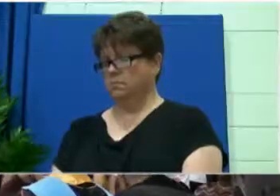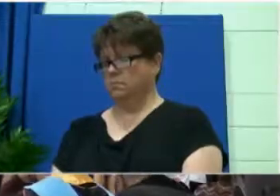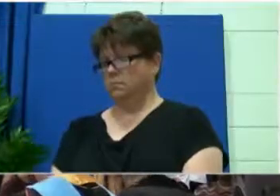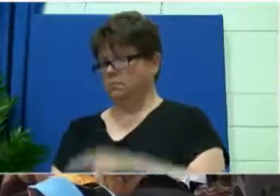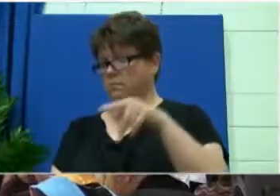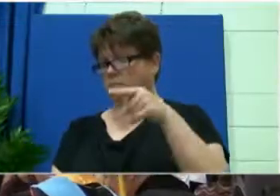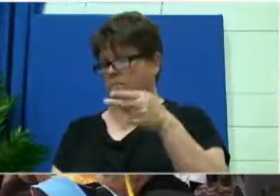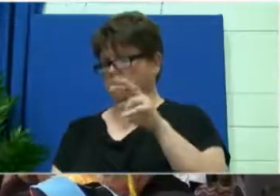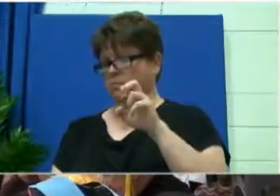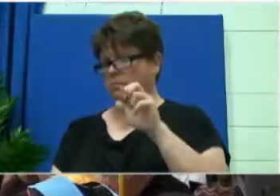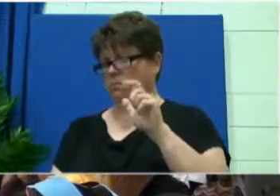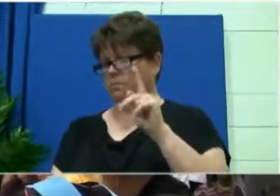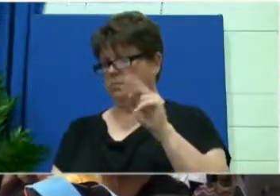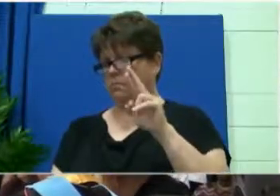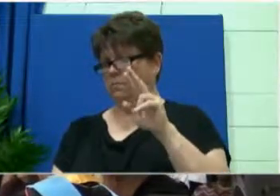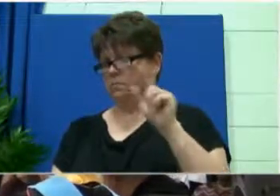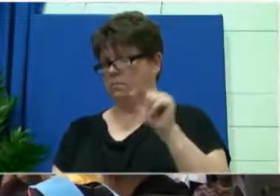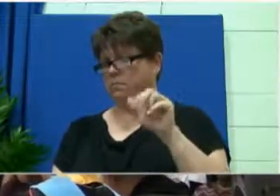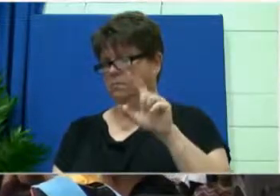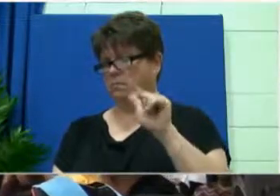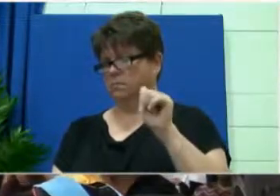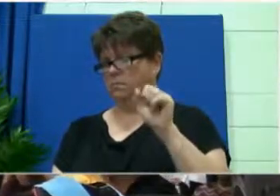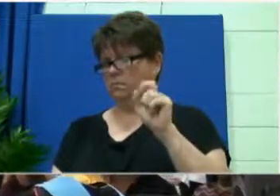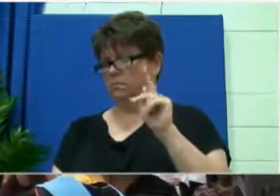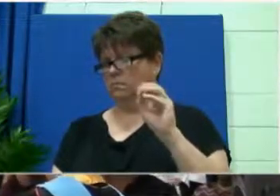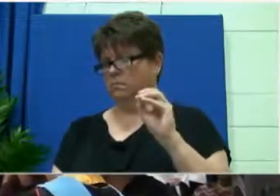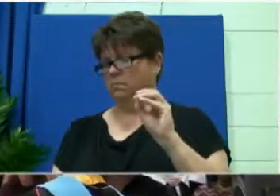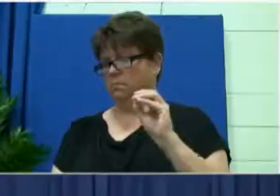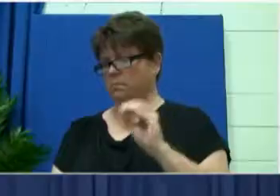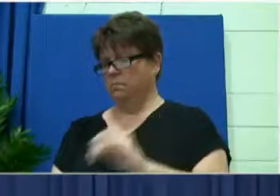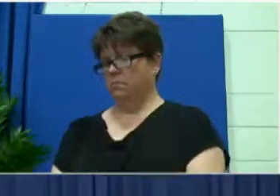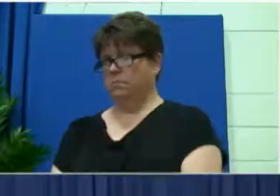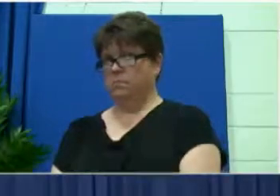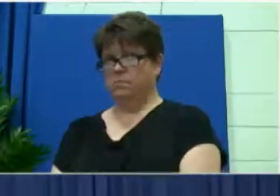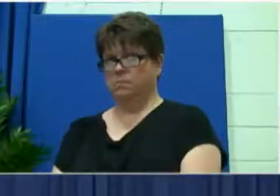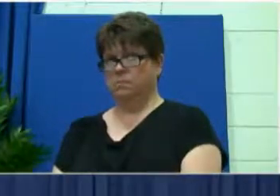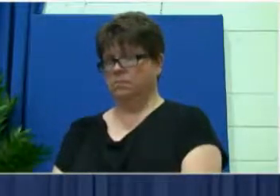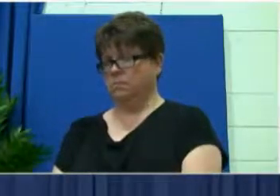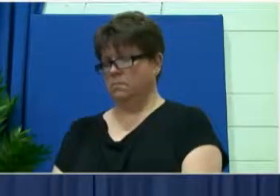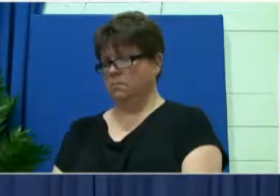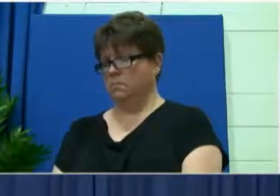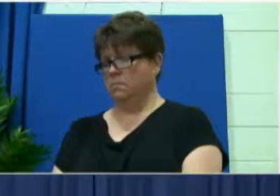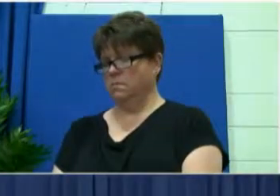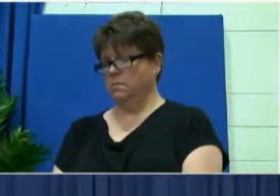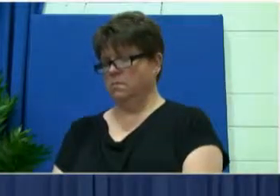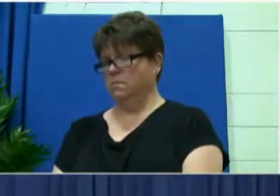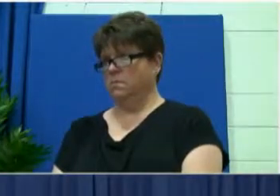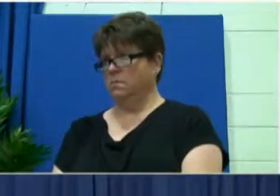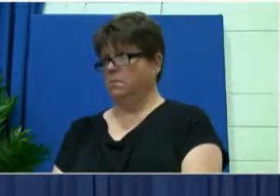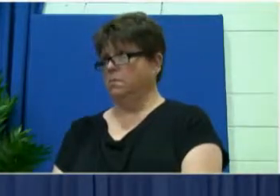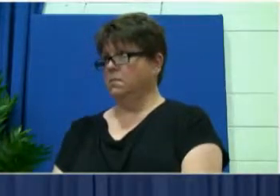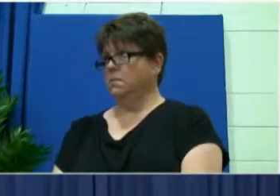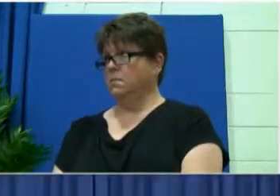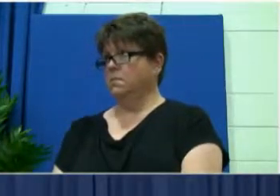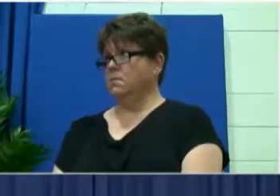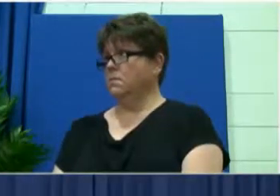Parker Glenn Zelasco, magna cum laude, Phi Theta Kappa, Associate in Science.